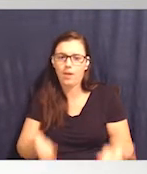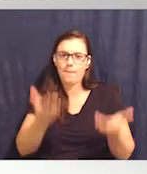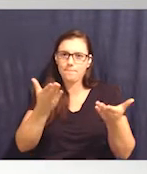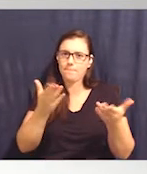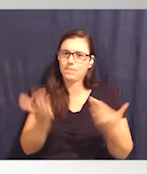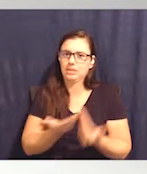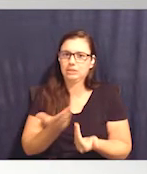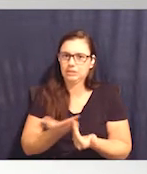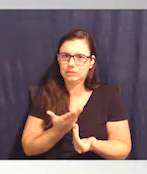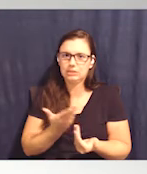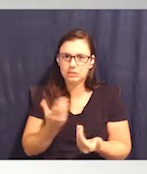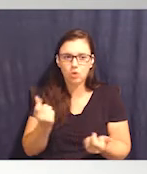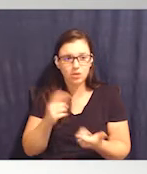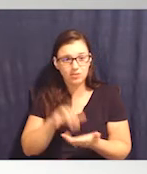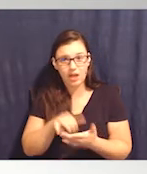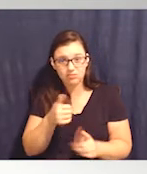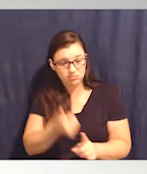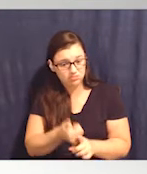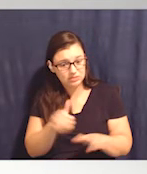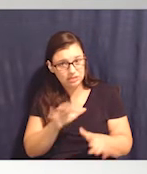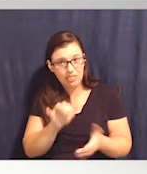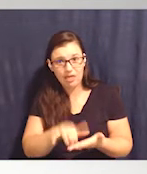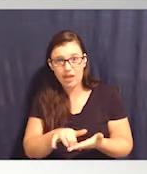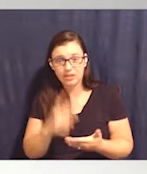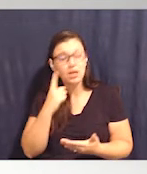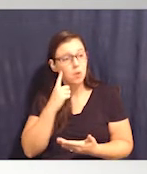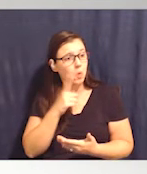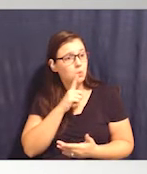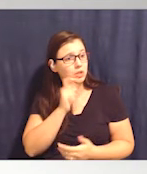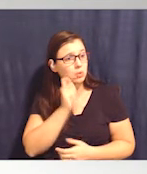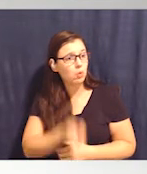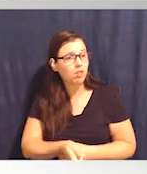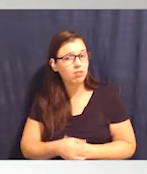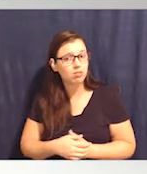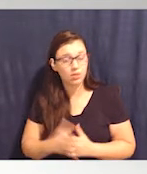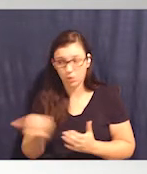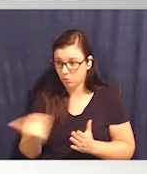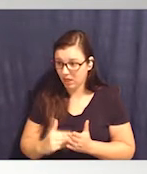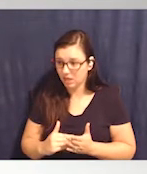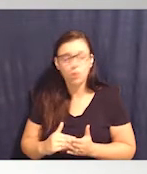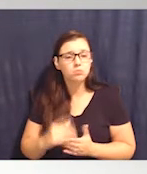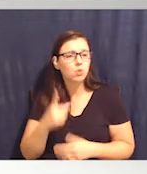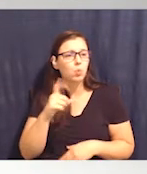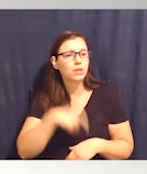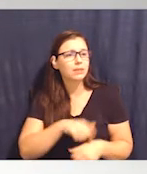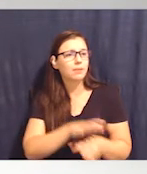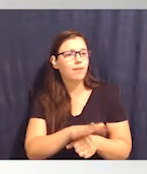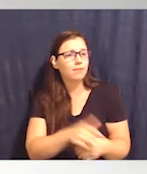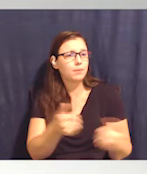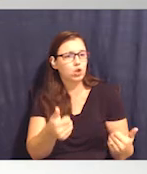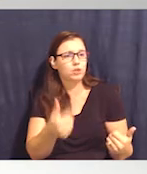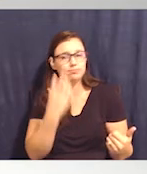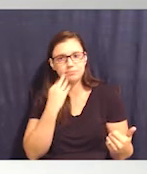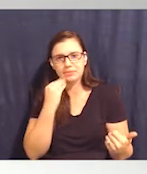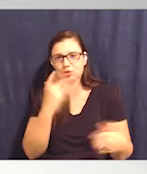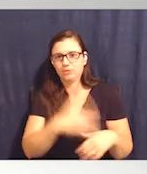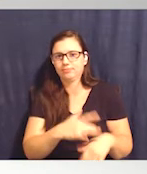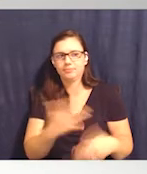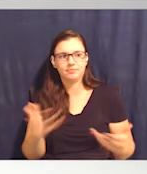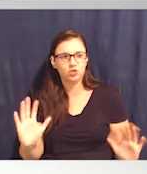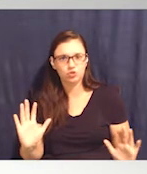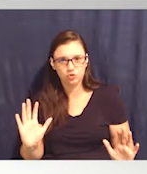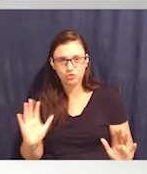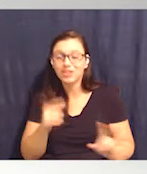it, said, this was really cool. I said, you want to do it again? No, one time's fine, I'm good. But I've done it. The point is he did it. Now let me